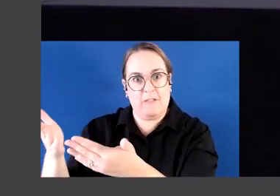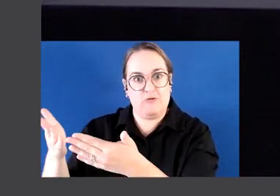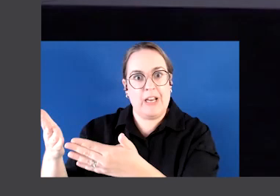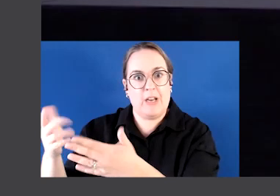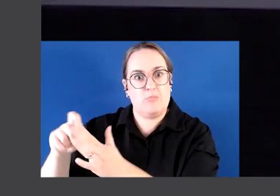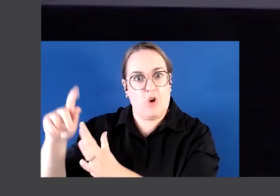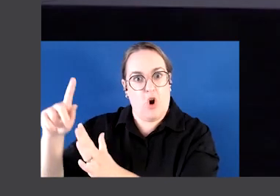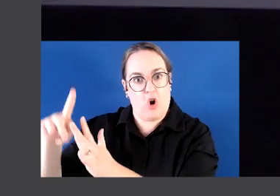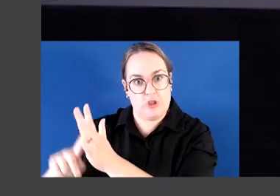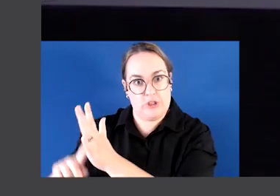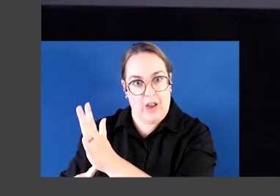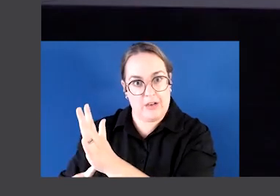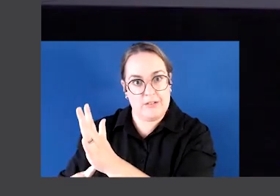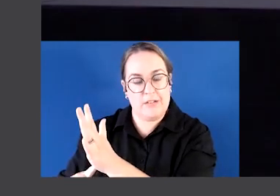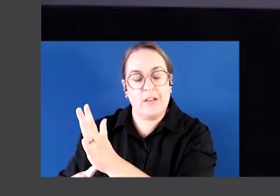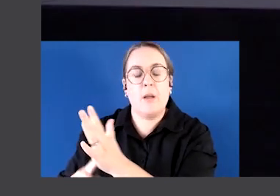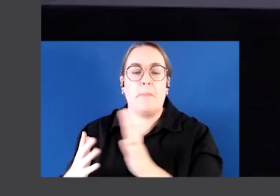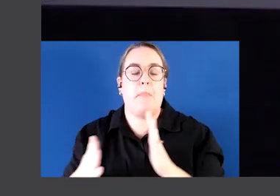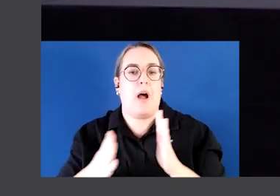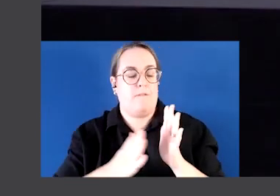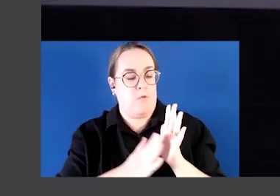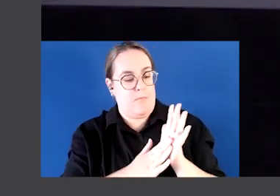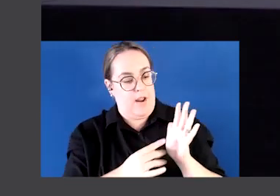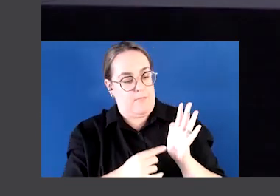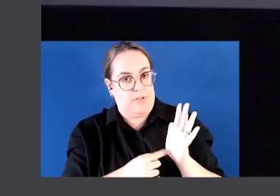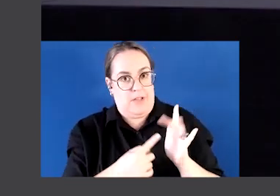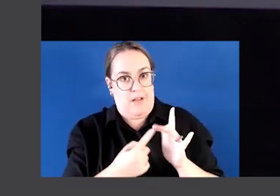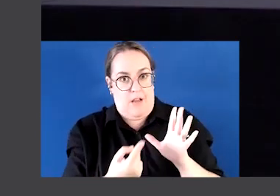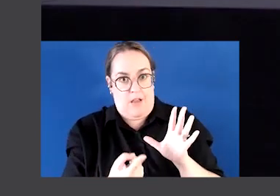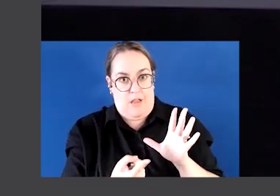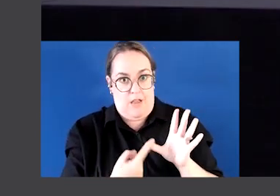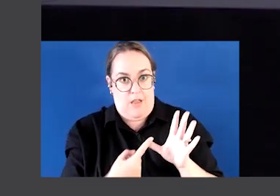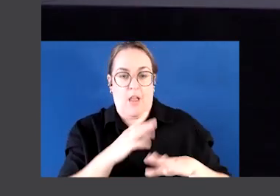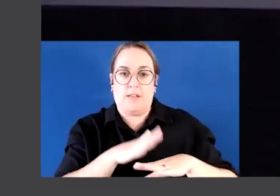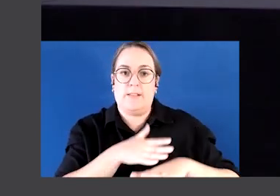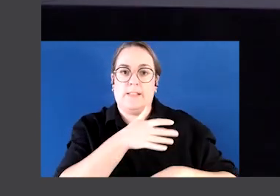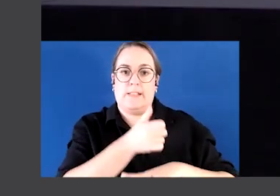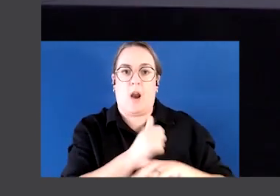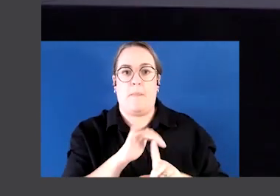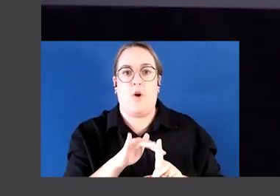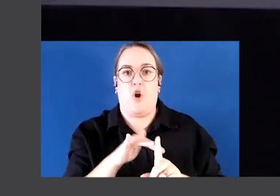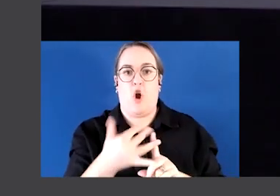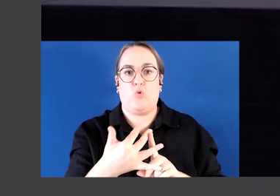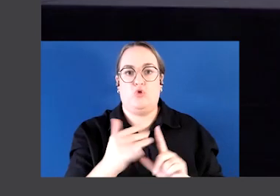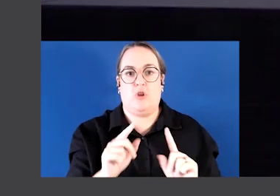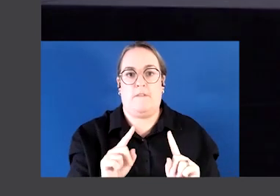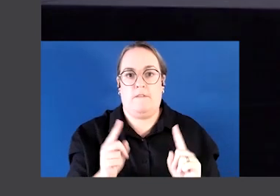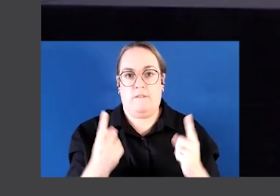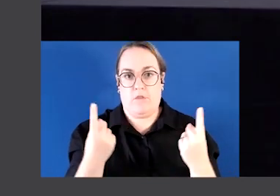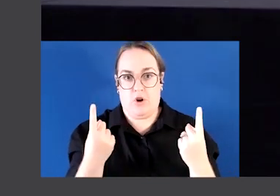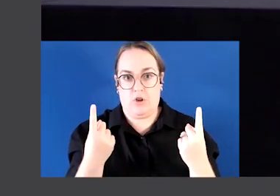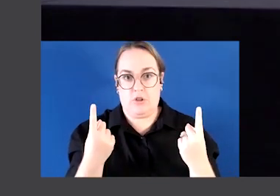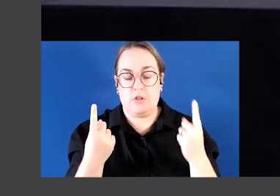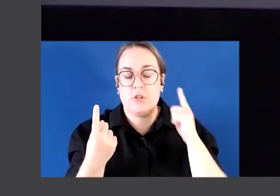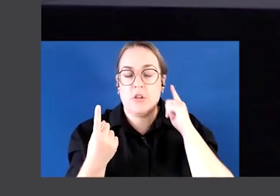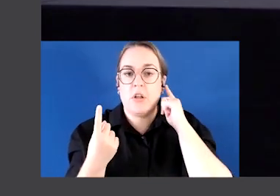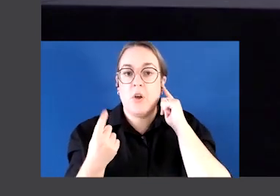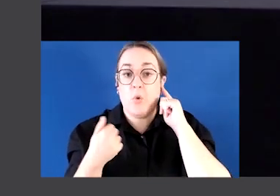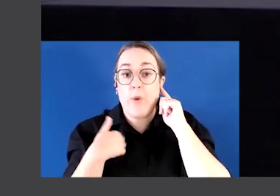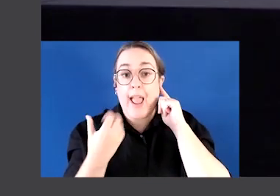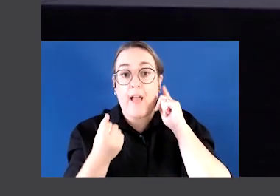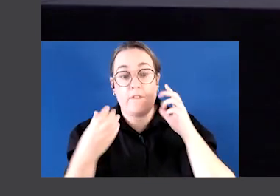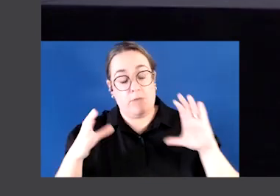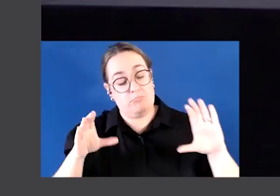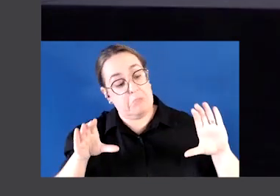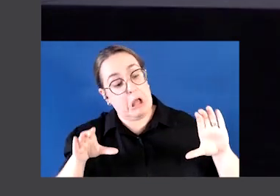projects. The tone is set from MTIA as the client in relation to these projects. So in terms of the risk, I